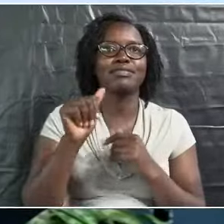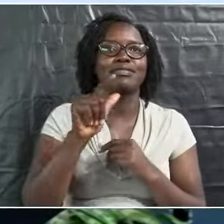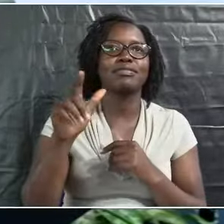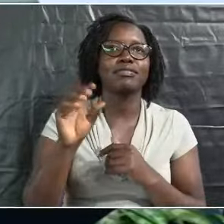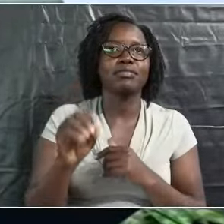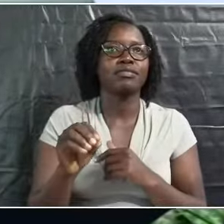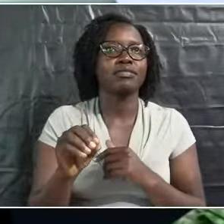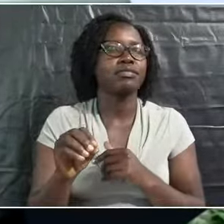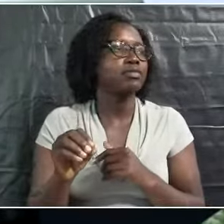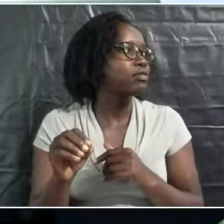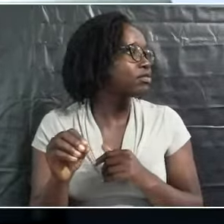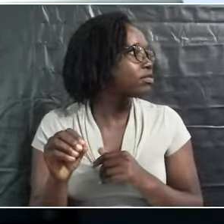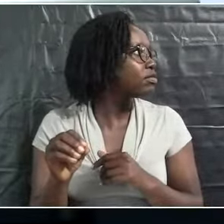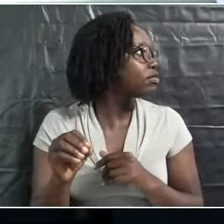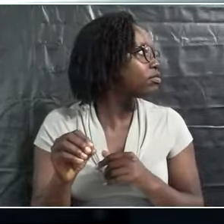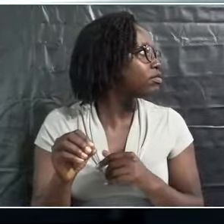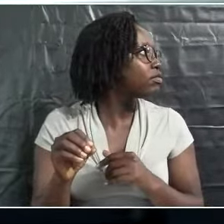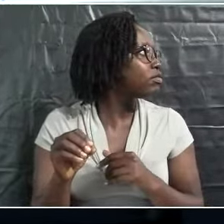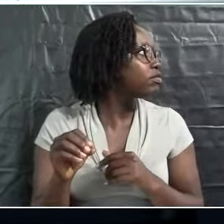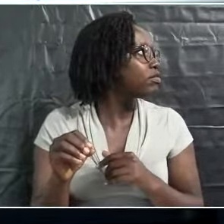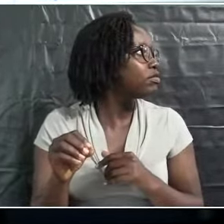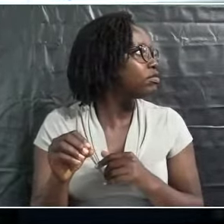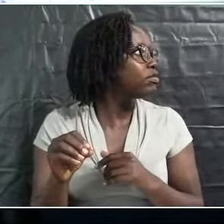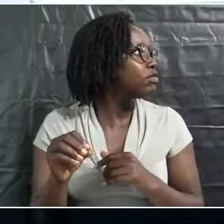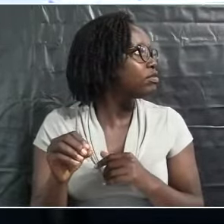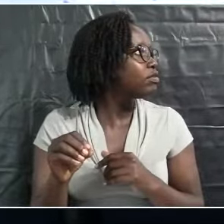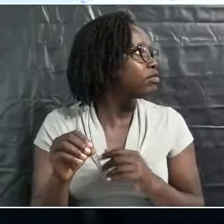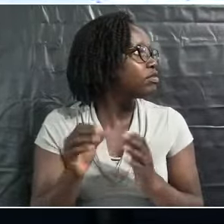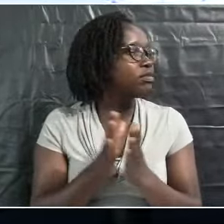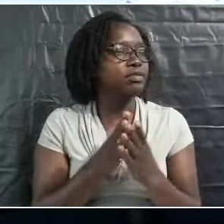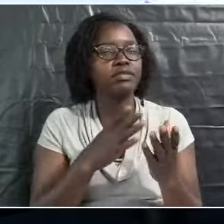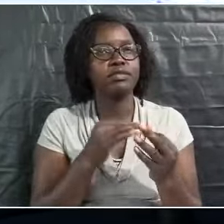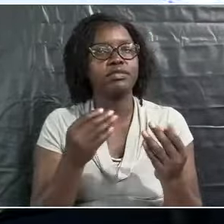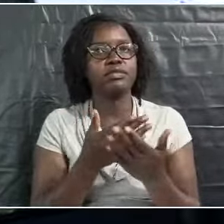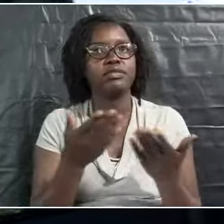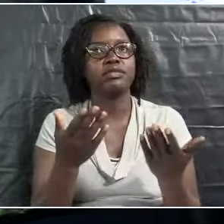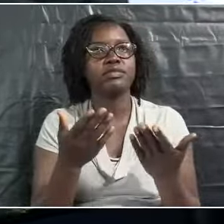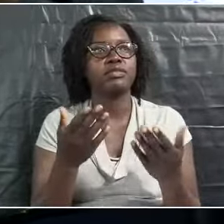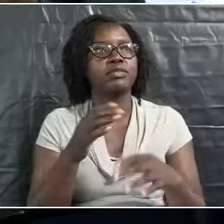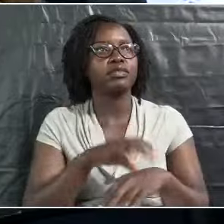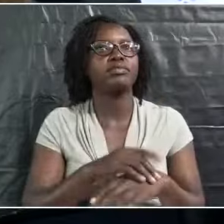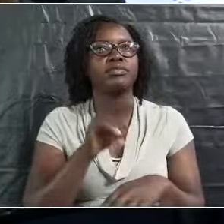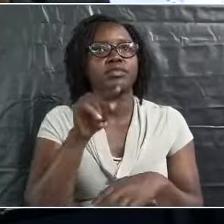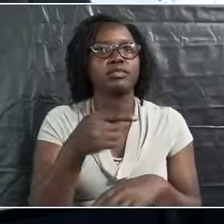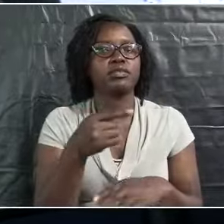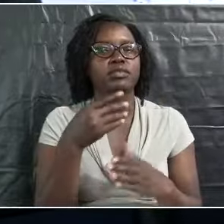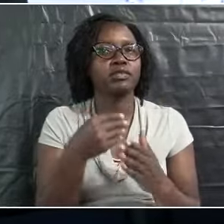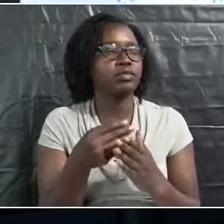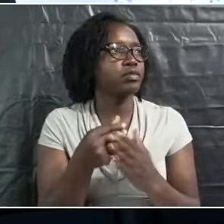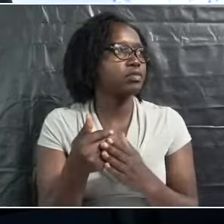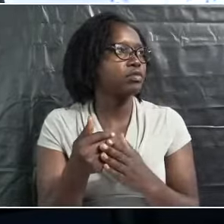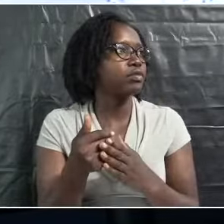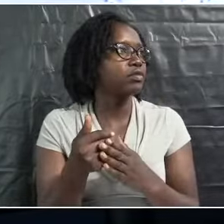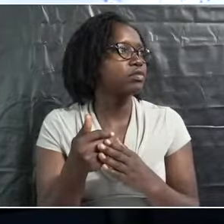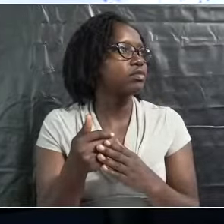is a money lender, you go there, and if you get, for example, 1,000 Kenyan